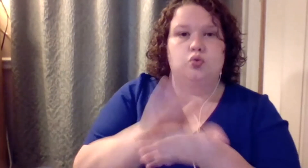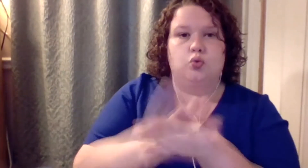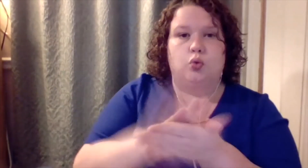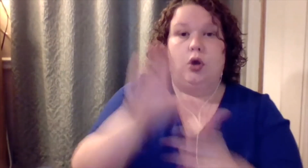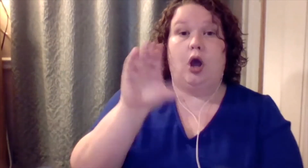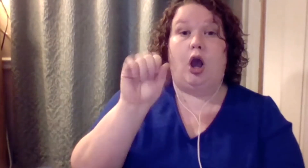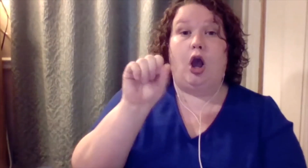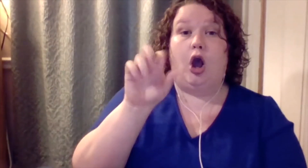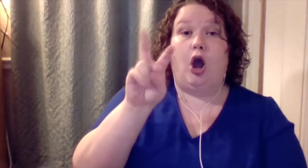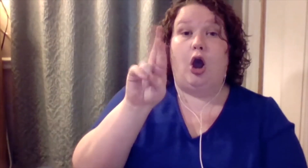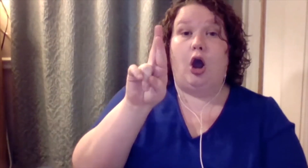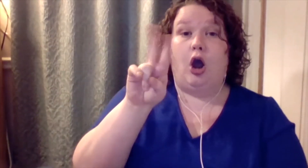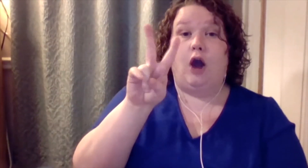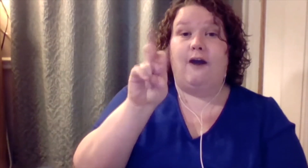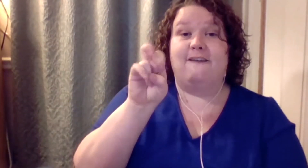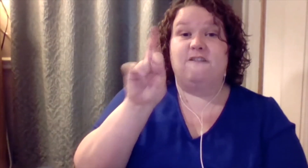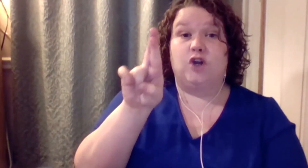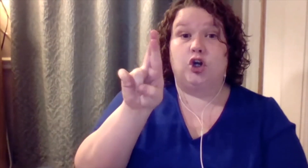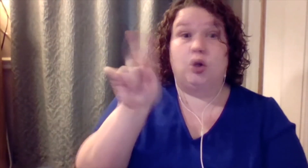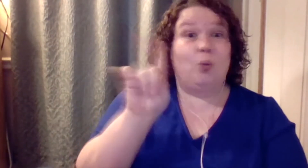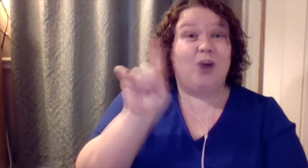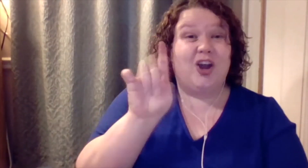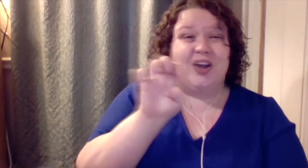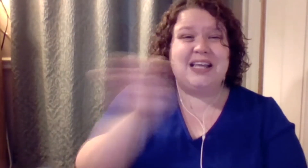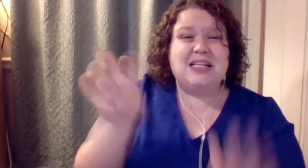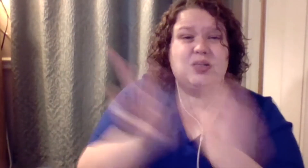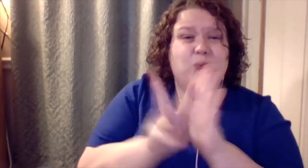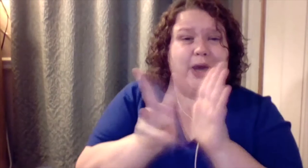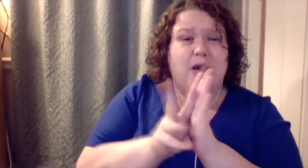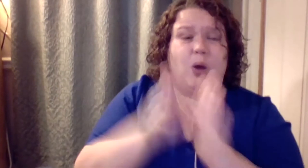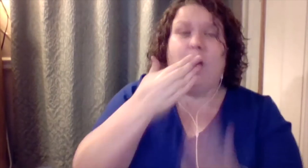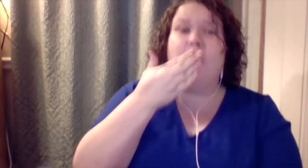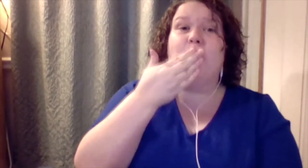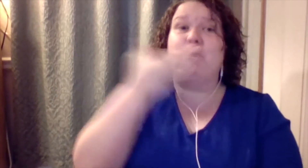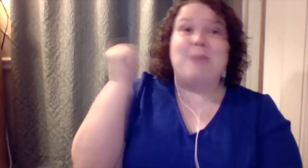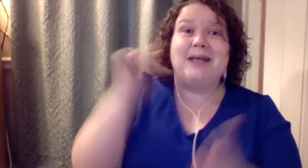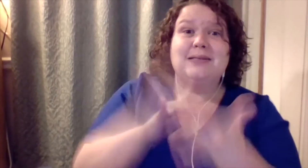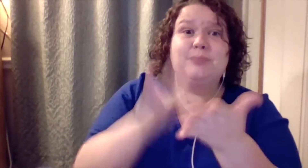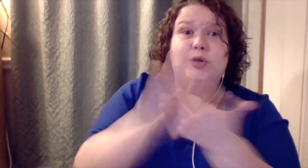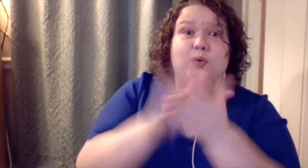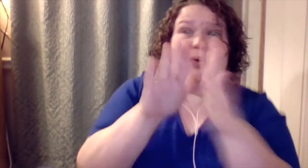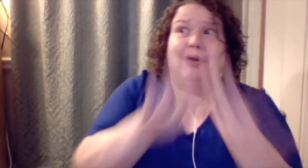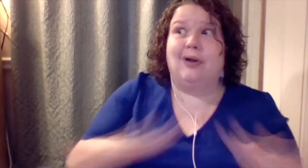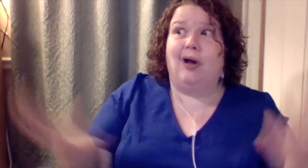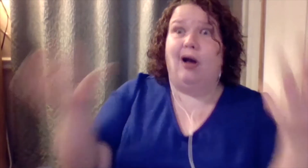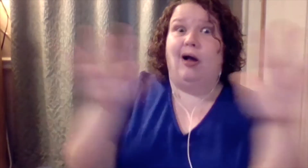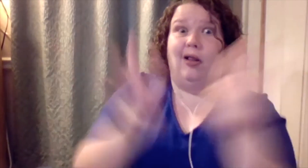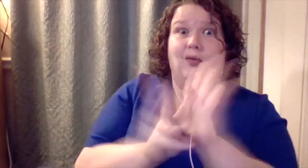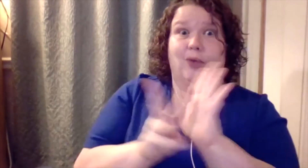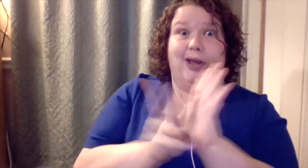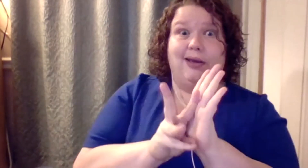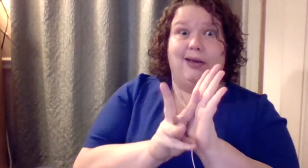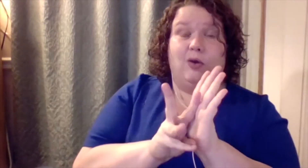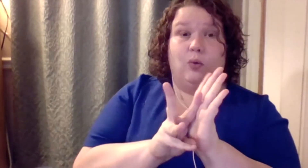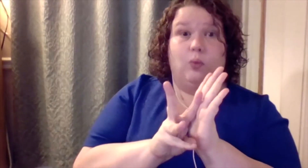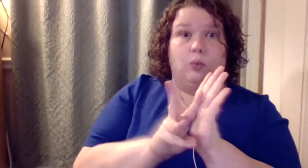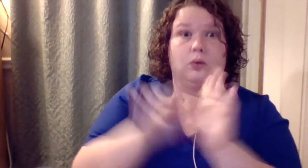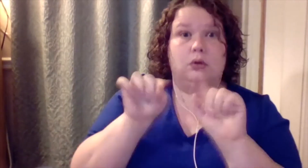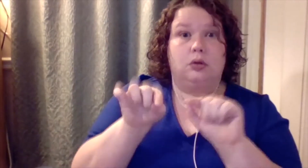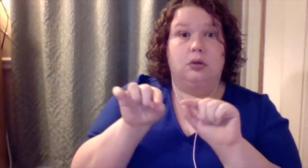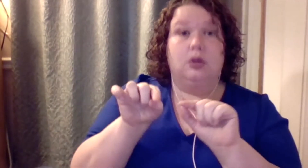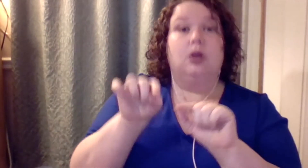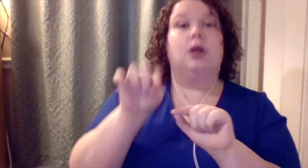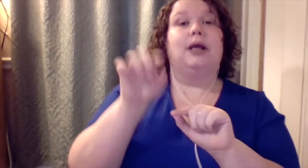Waco, the best middle school in Waco, repurpose Indian Spring to be administrative